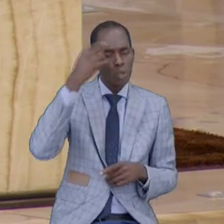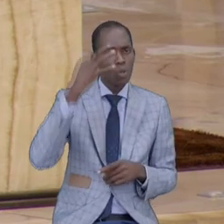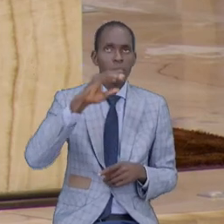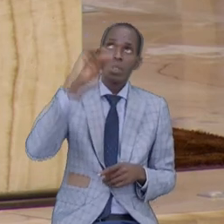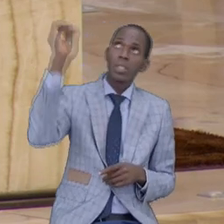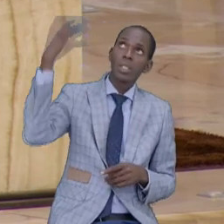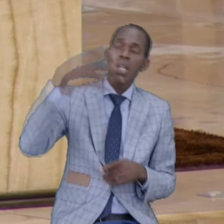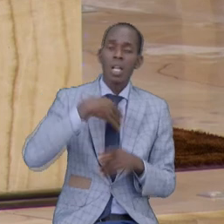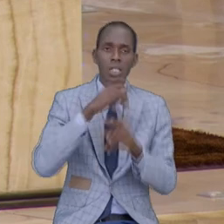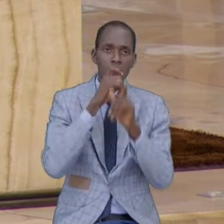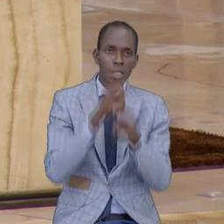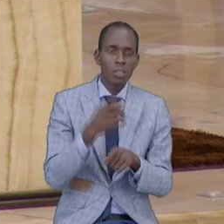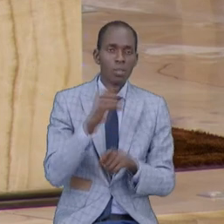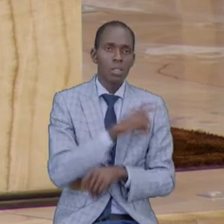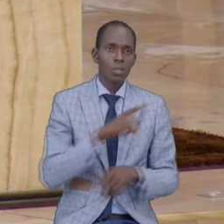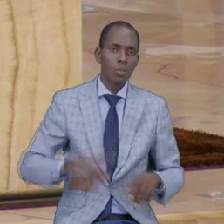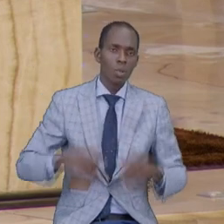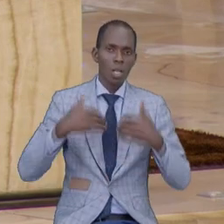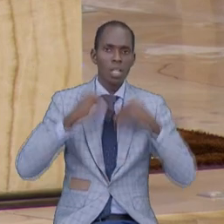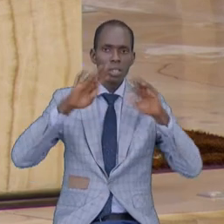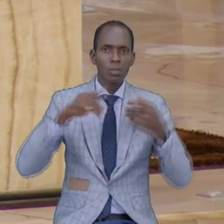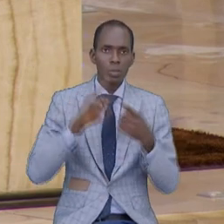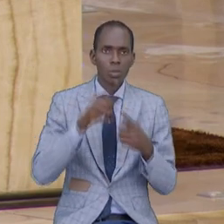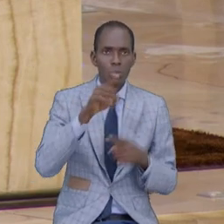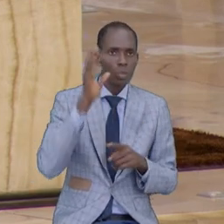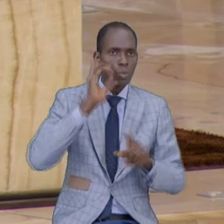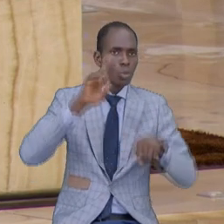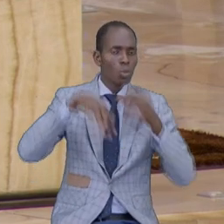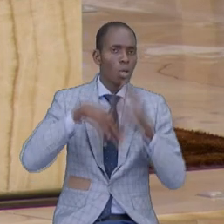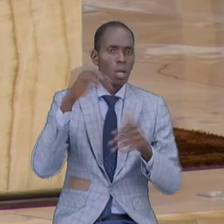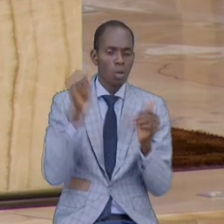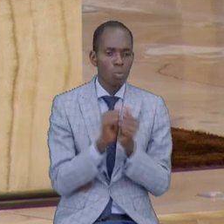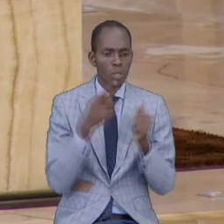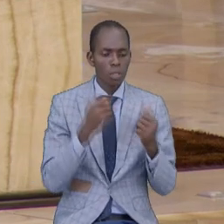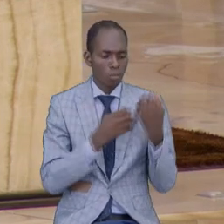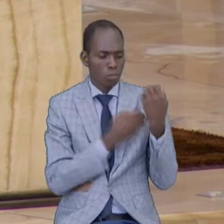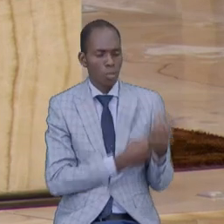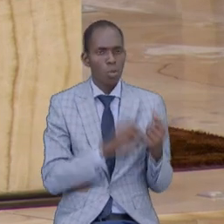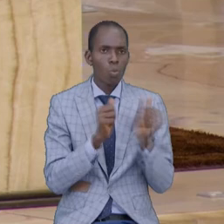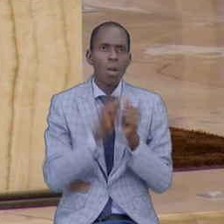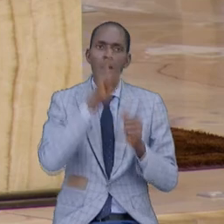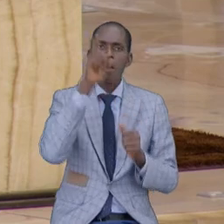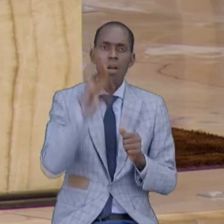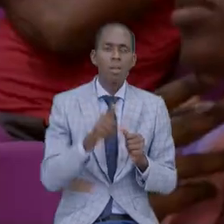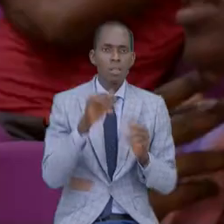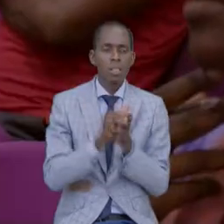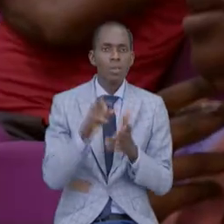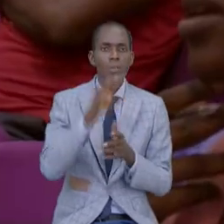and the gift the Lord has given you, you go out with the confidence. So the assurance, you are going to